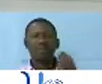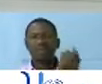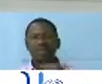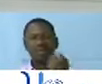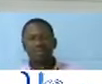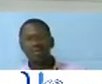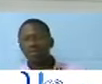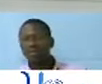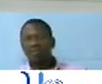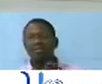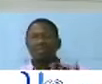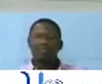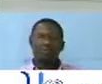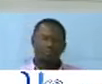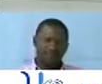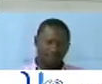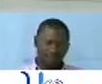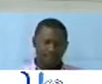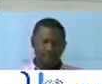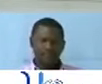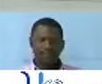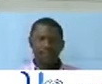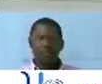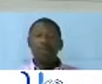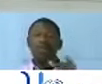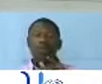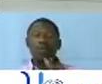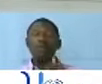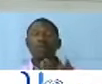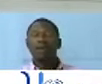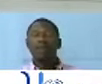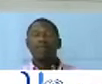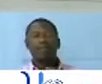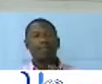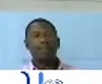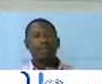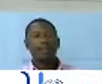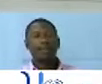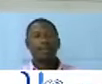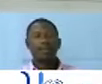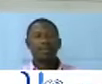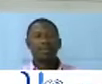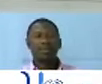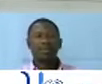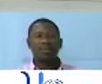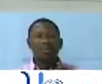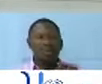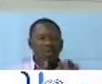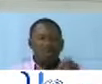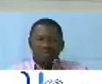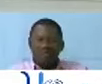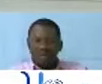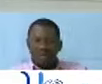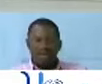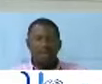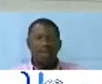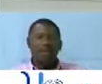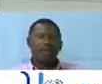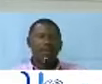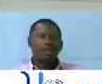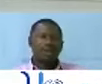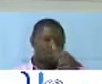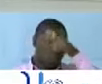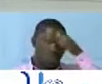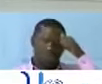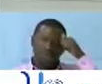ñu ngi leena dal ak itamen di leen xupu. Which has created a climate of fear. Lo xamni nak dal dinañu am nak ak